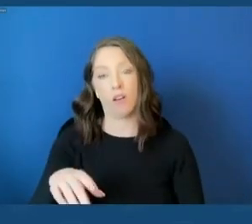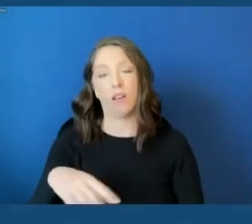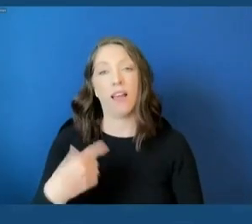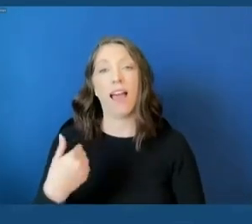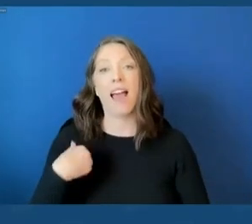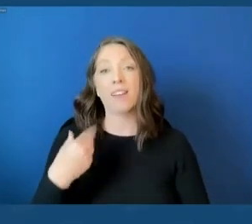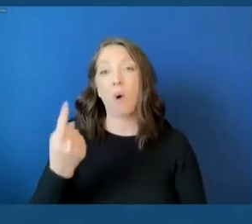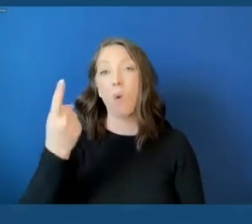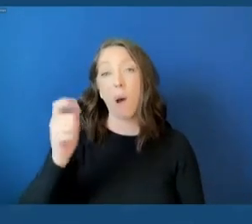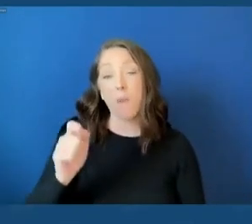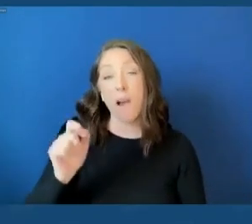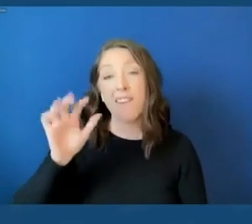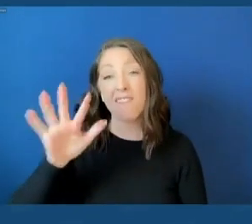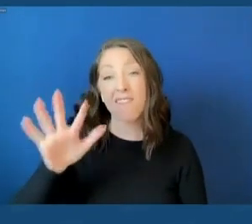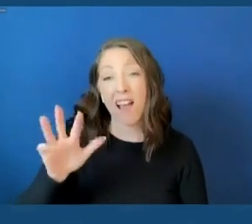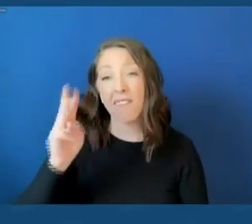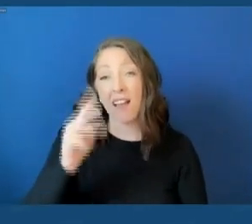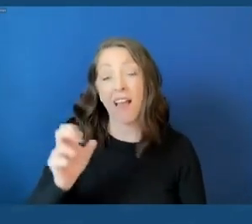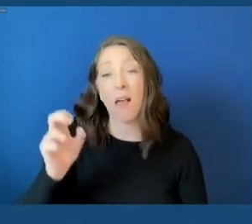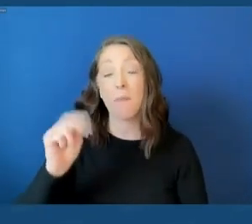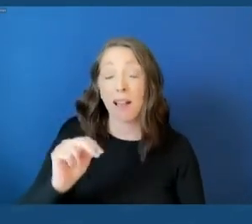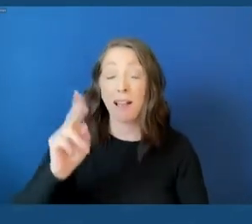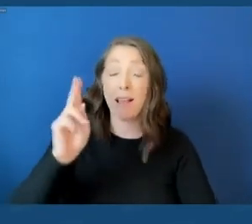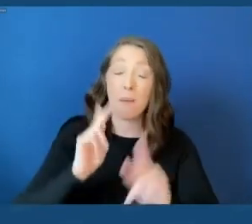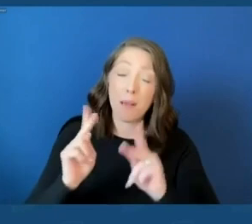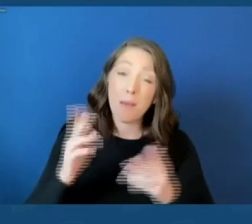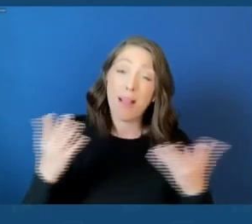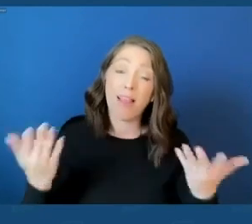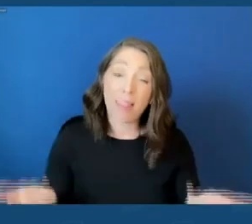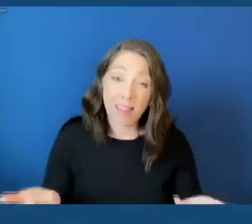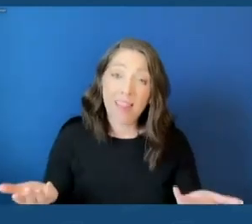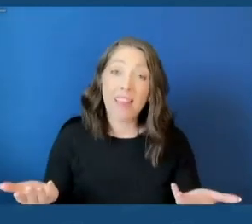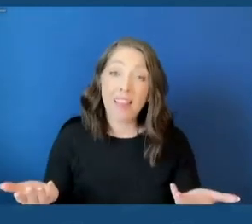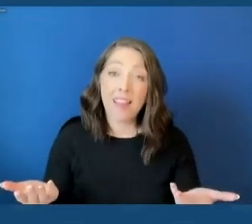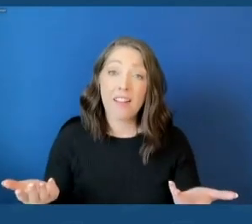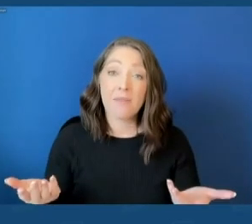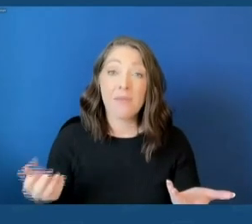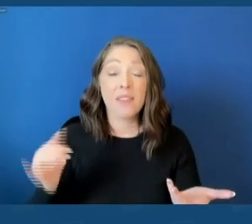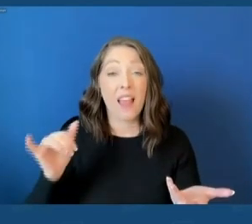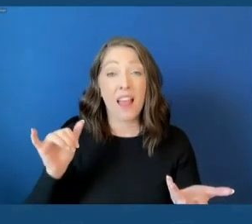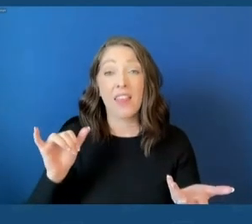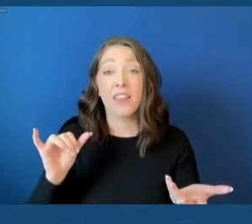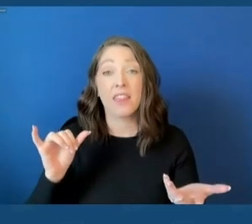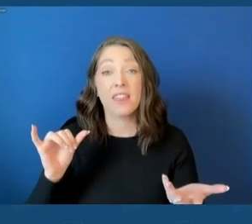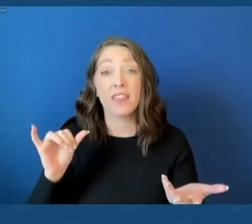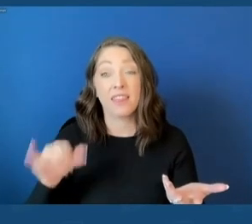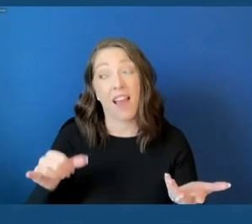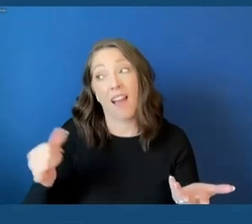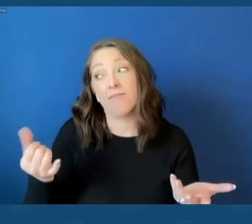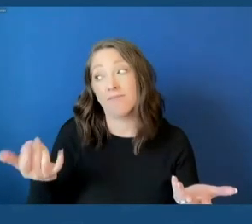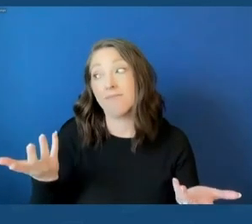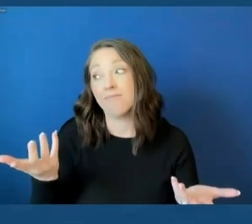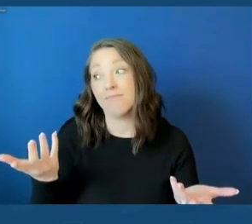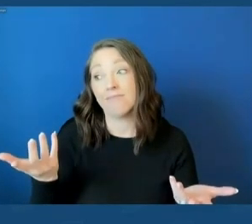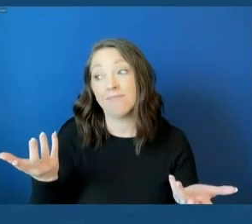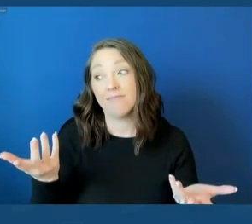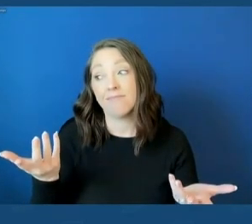1.5 million people. That is a recipe for exactly what has happened to our water here.